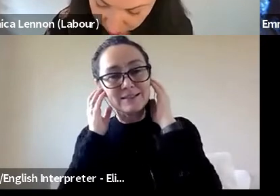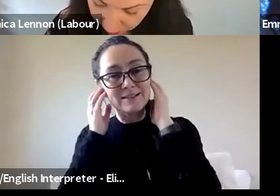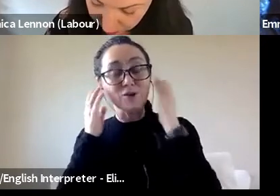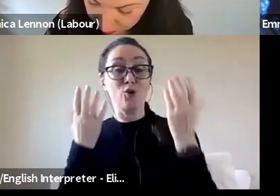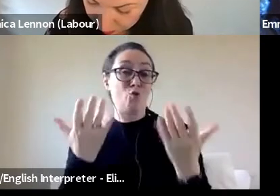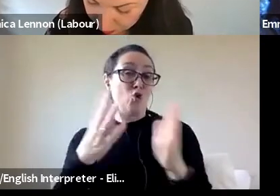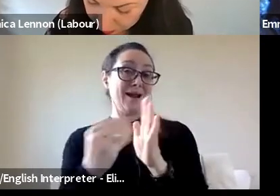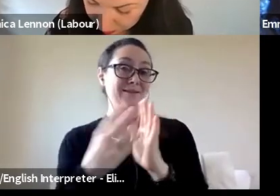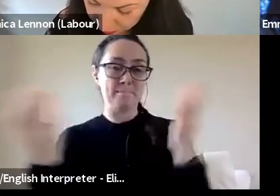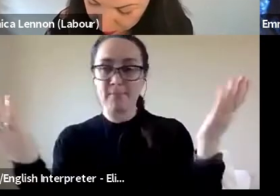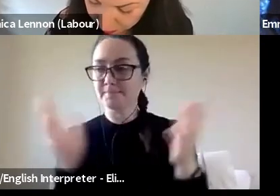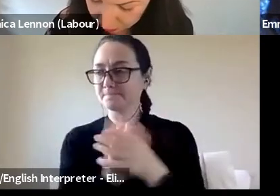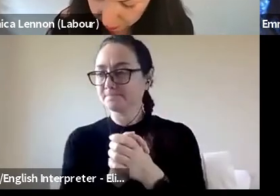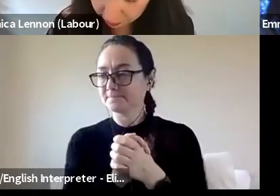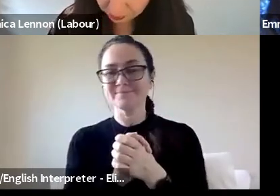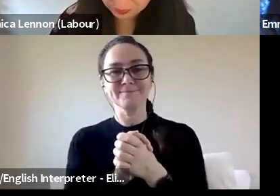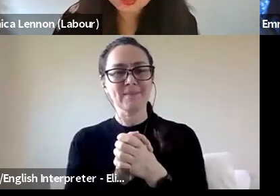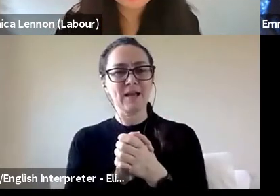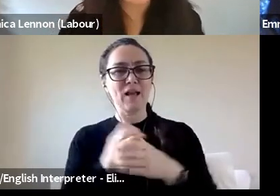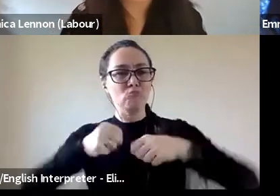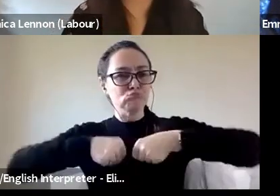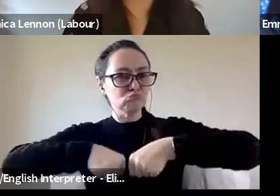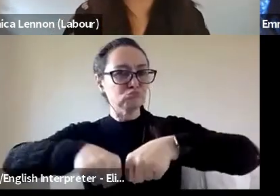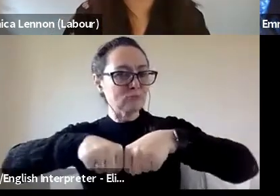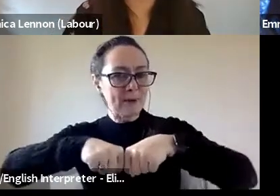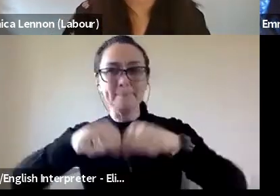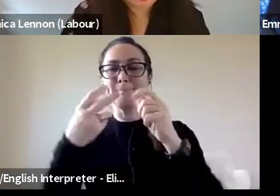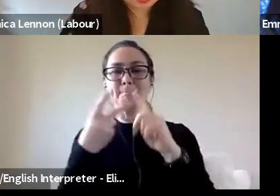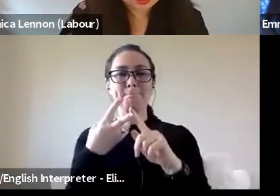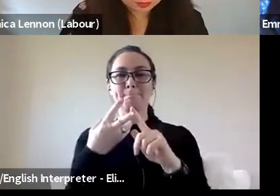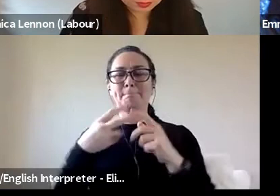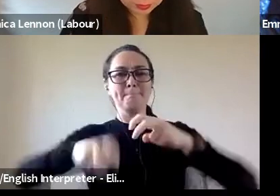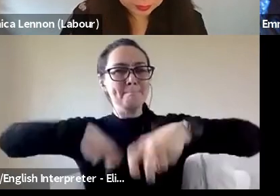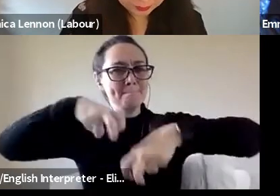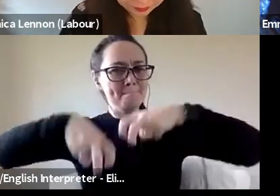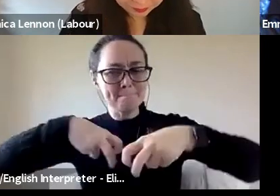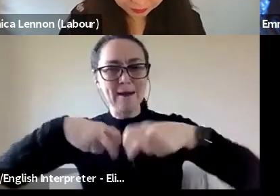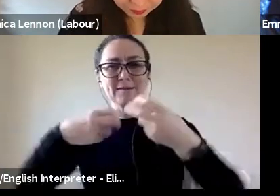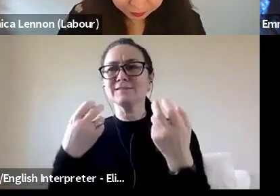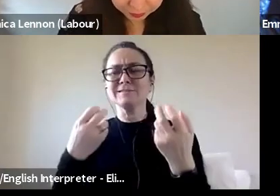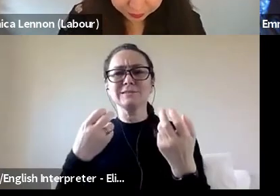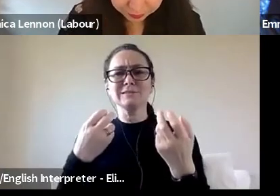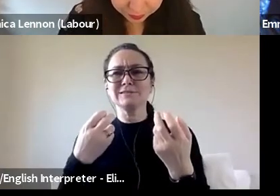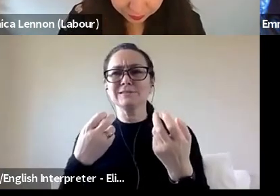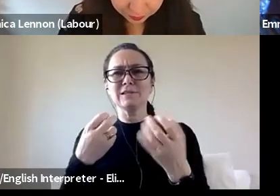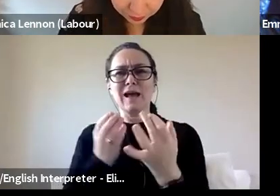bike users on trains, people with buggies on buses. Yeah. And I thought the point